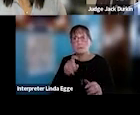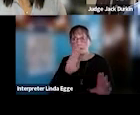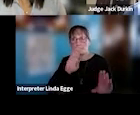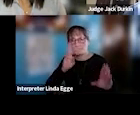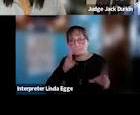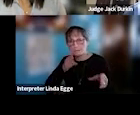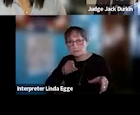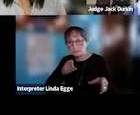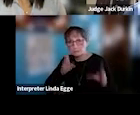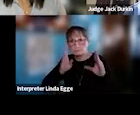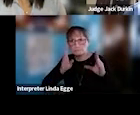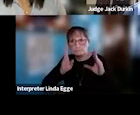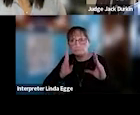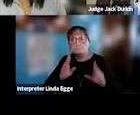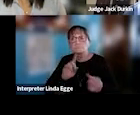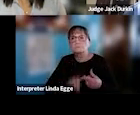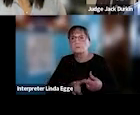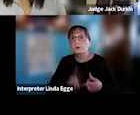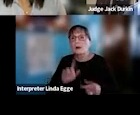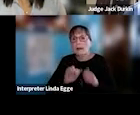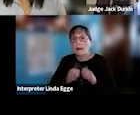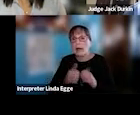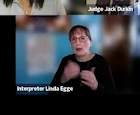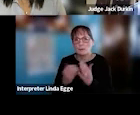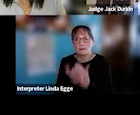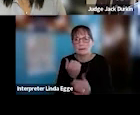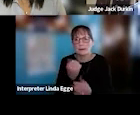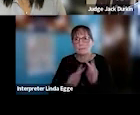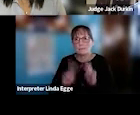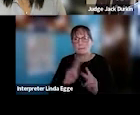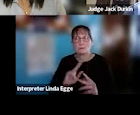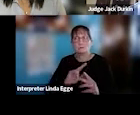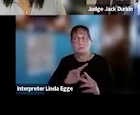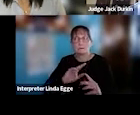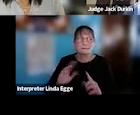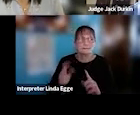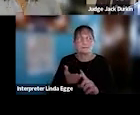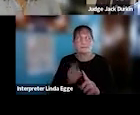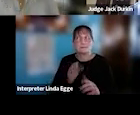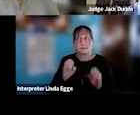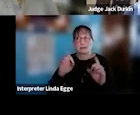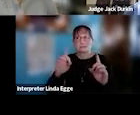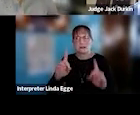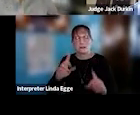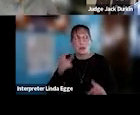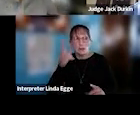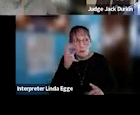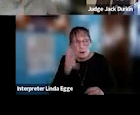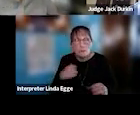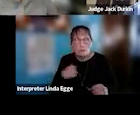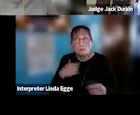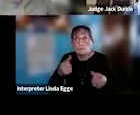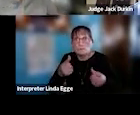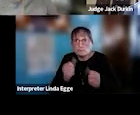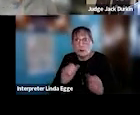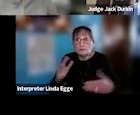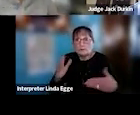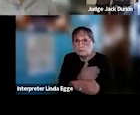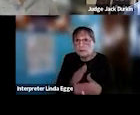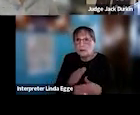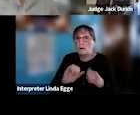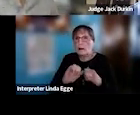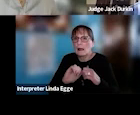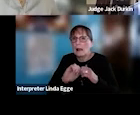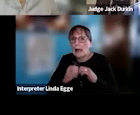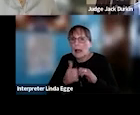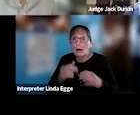So even though I know we've been talking about, like, how do we get people to engage in this education? How do we get them to hear what it is that we're trying to share about